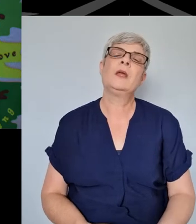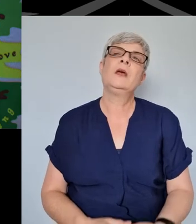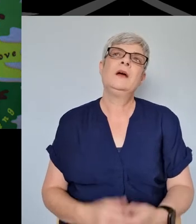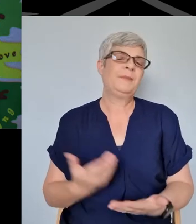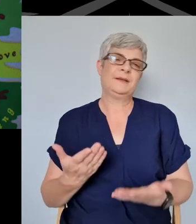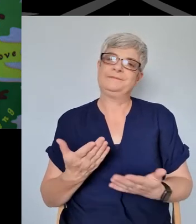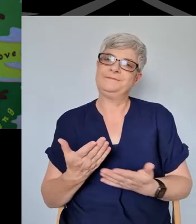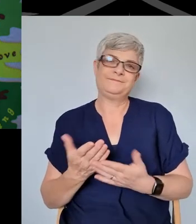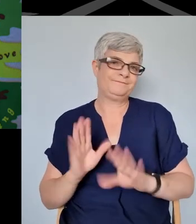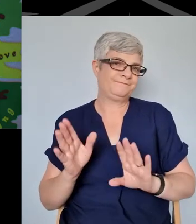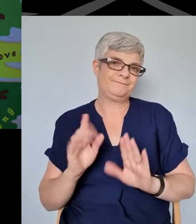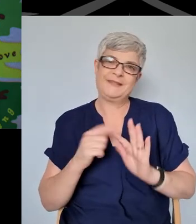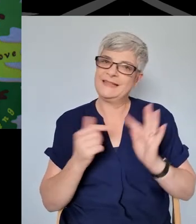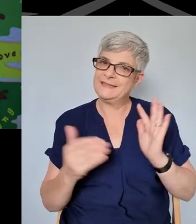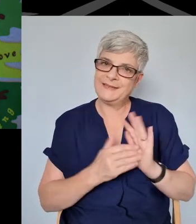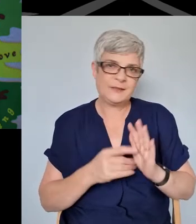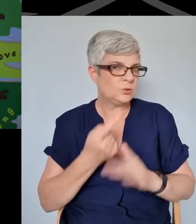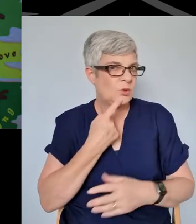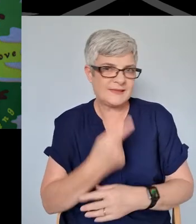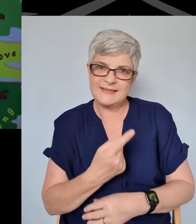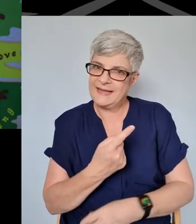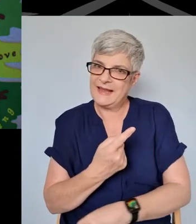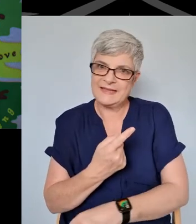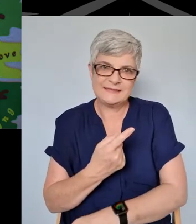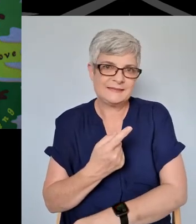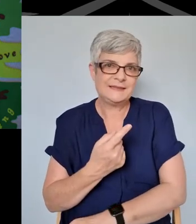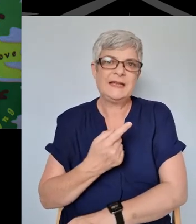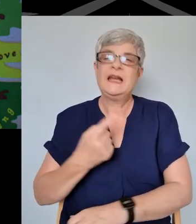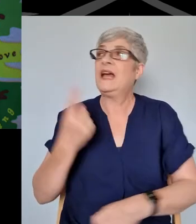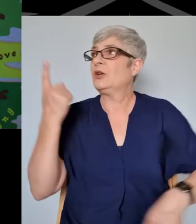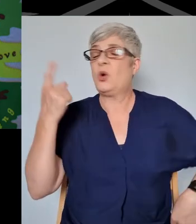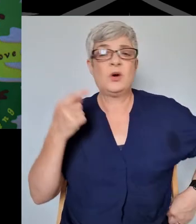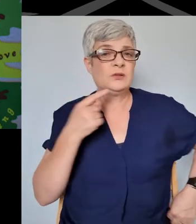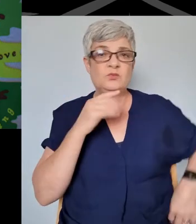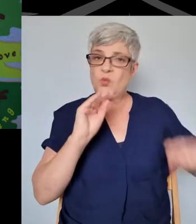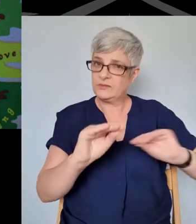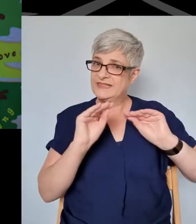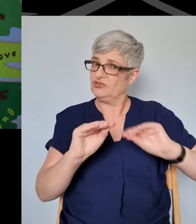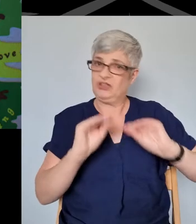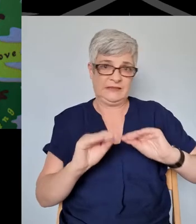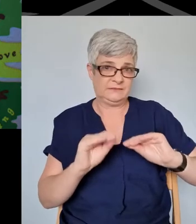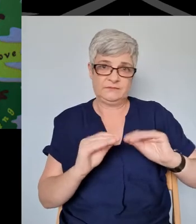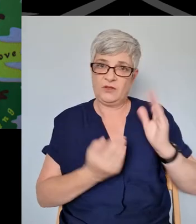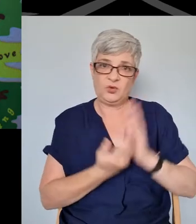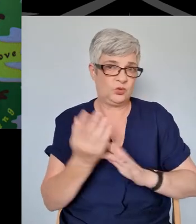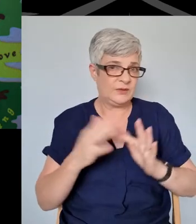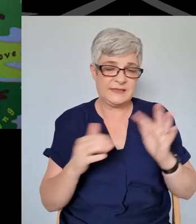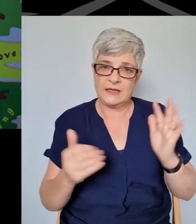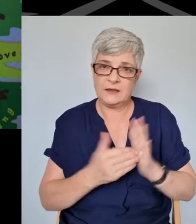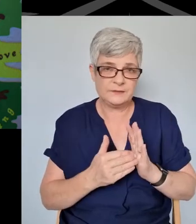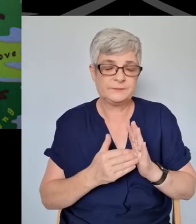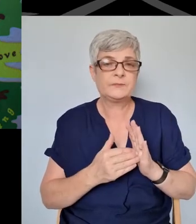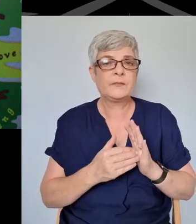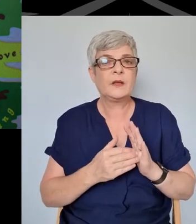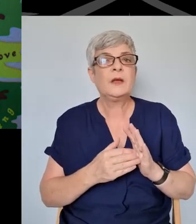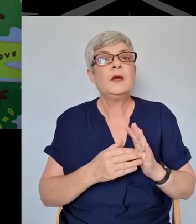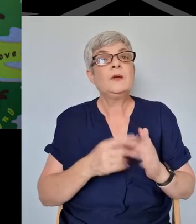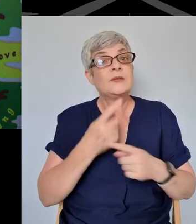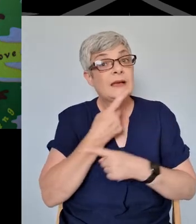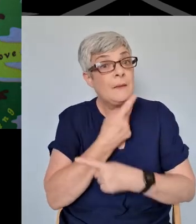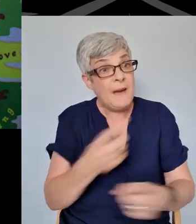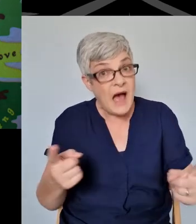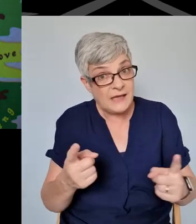But that is not what Ezekiel was saying, and that is not what God through Ezekiel was teaching. There was a command to repent